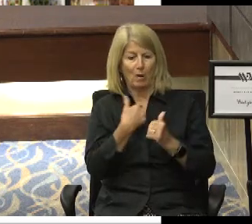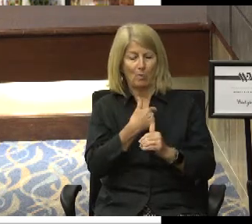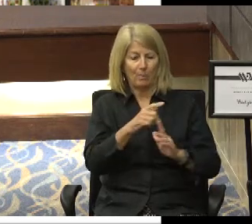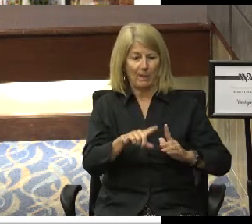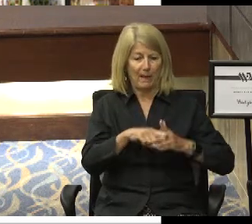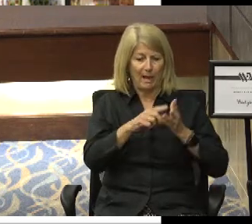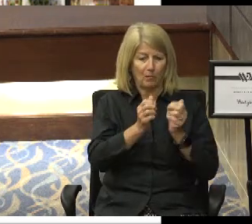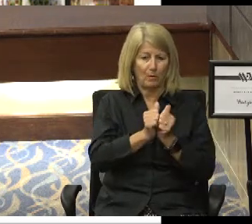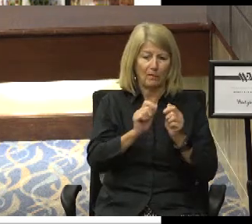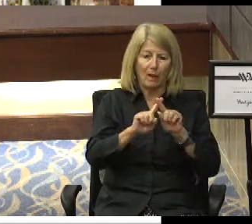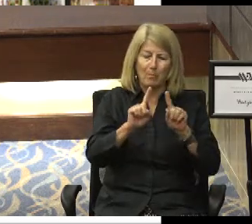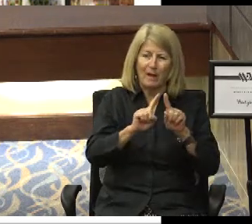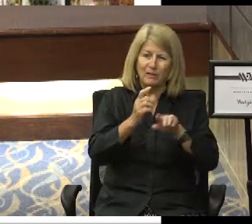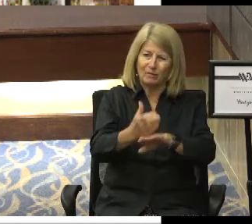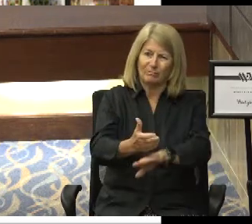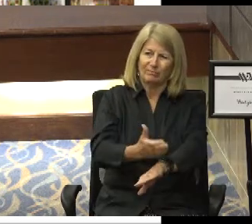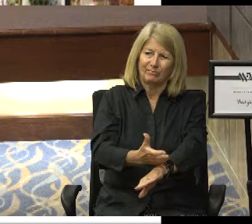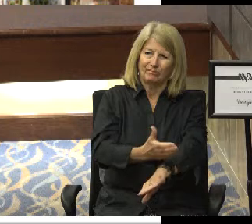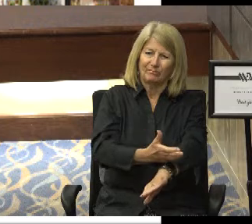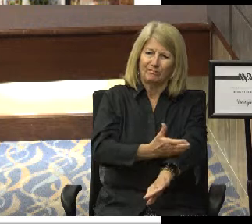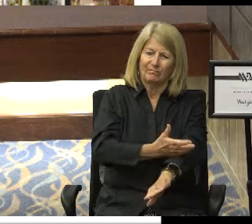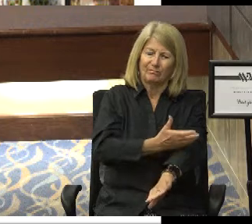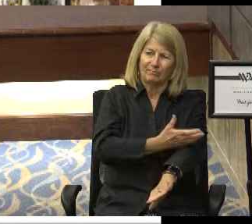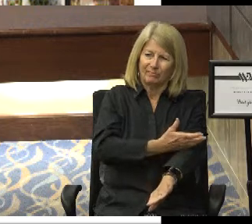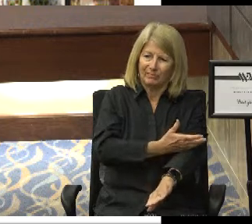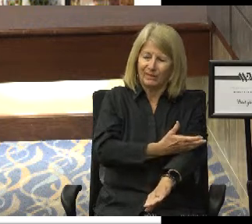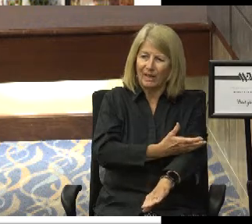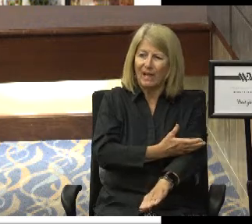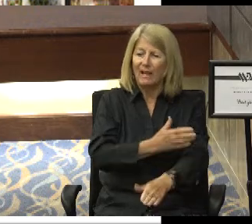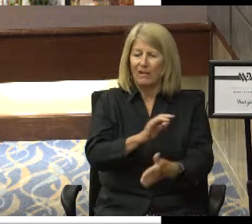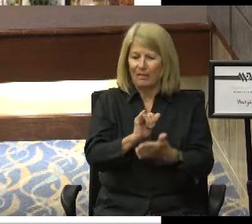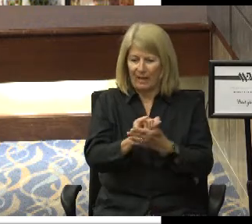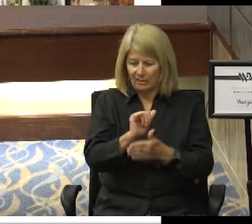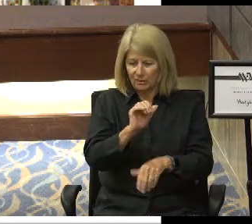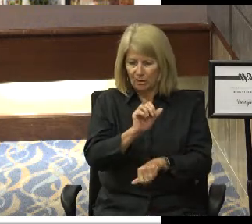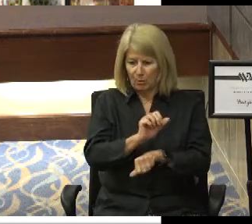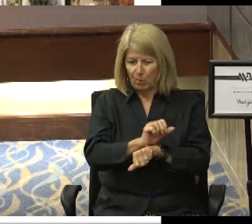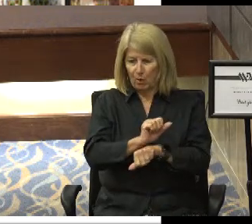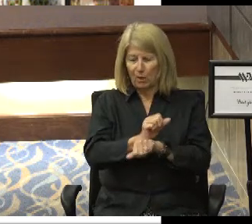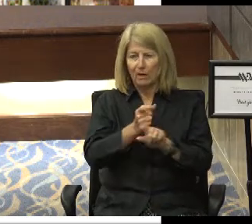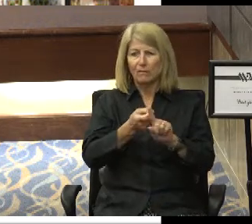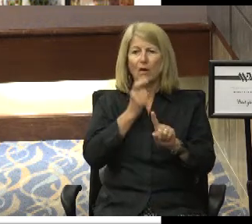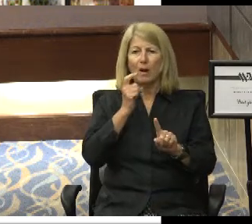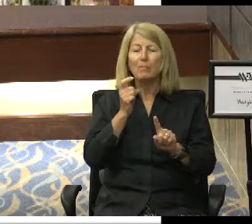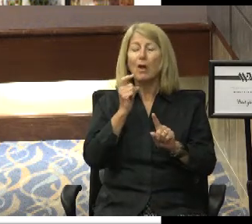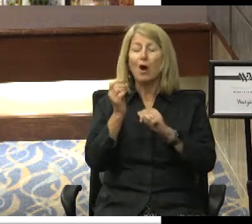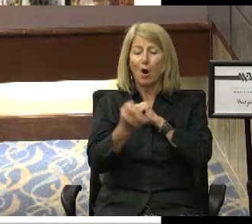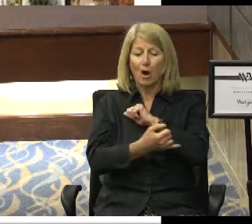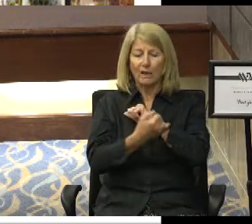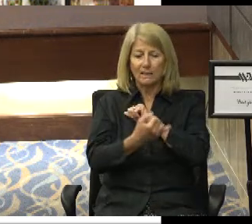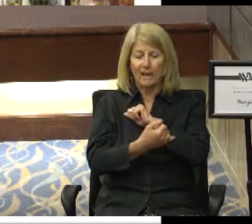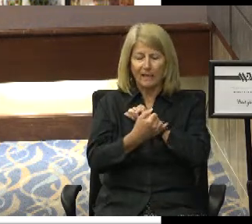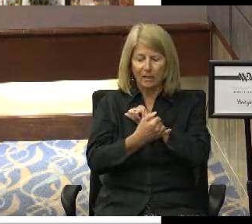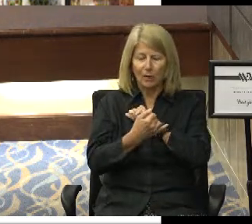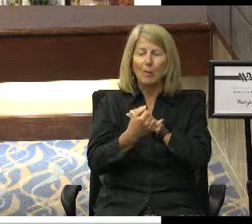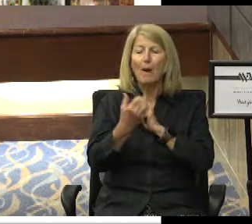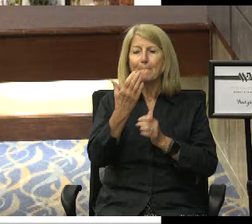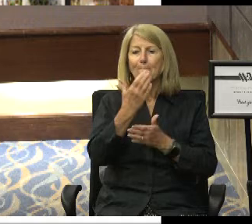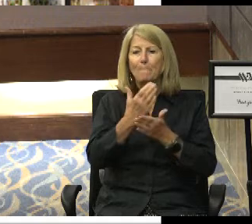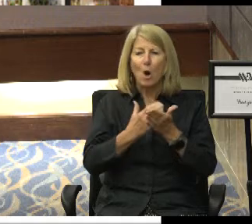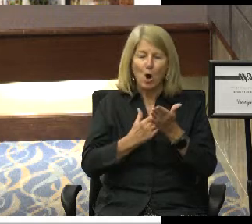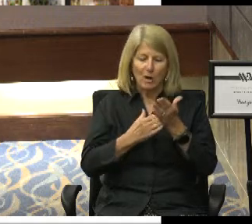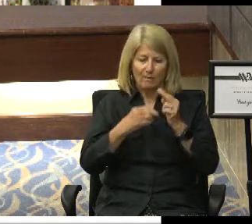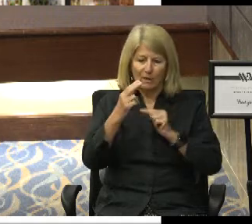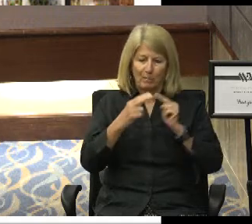ramp it up even more now that the pavilion's coming. And that's to work off of the architecture of the pavilion, is to work off the architecture of